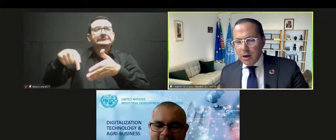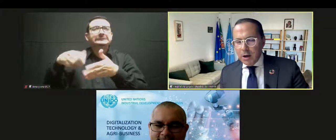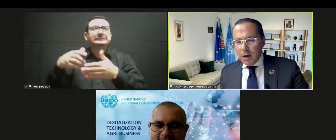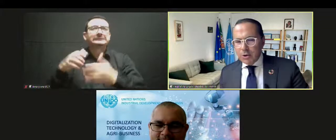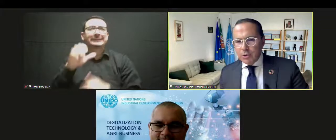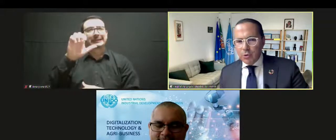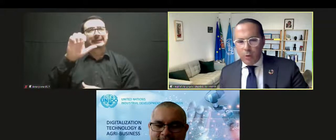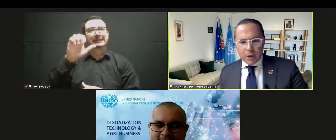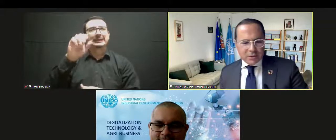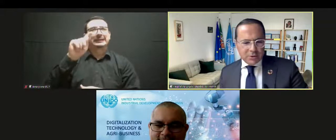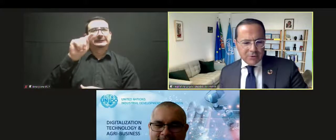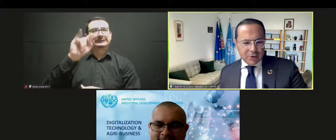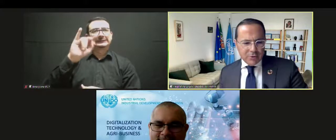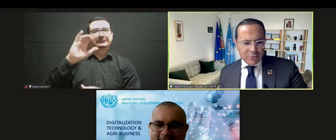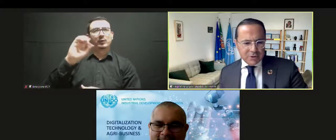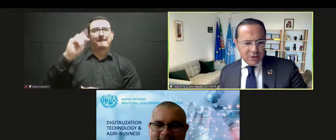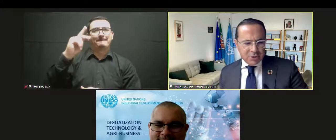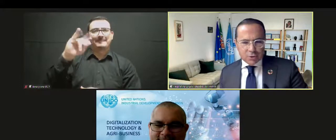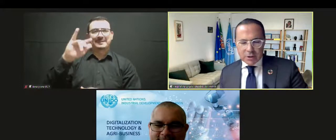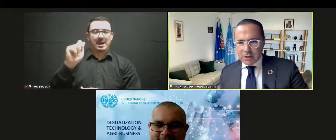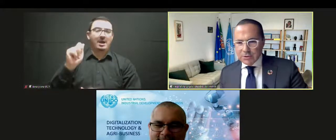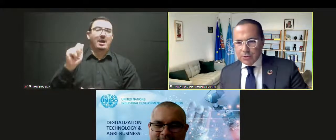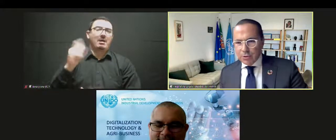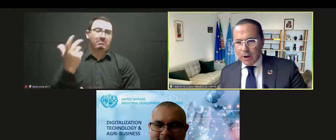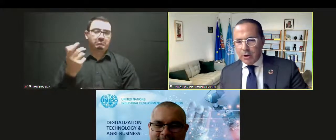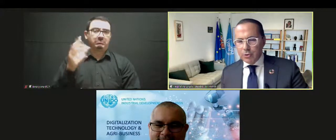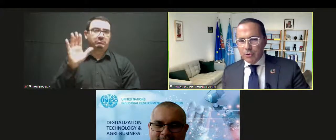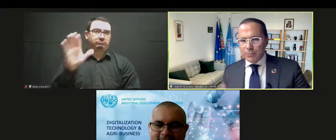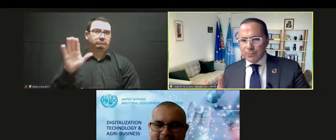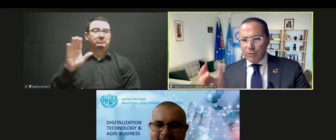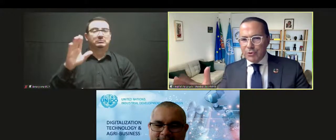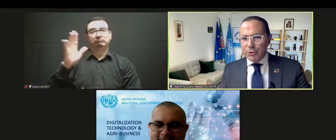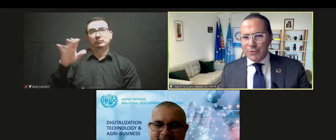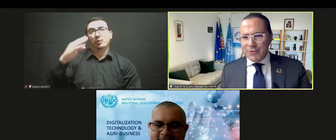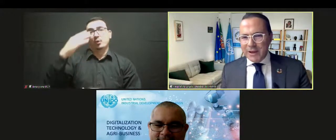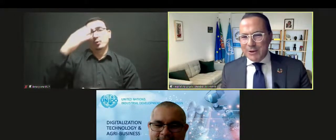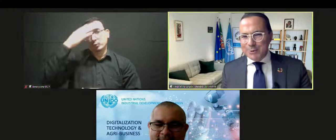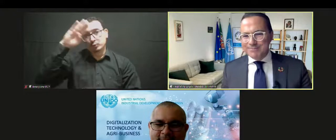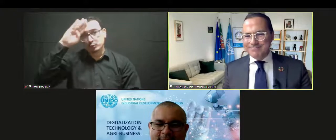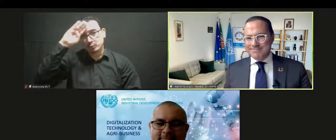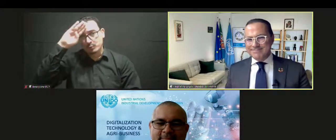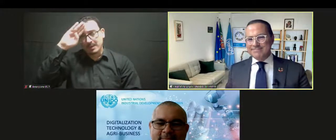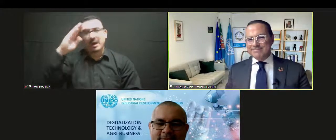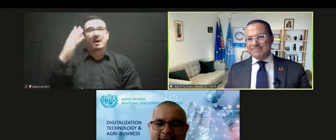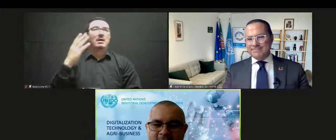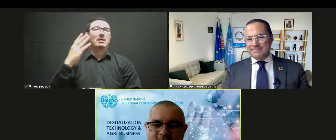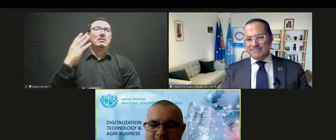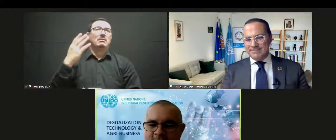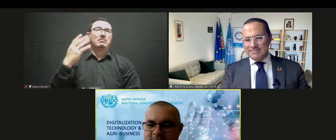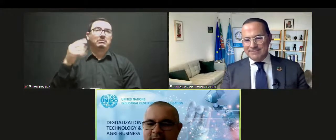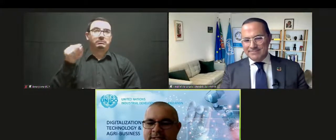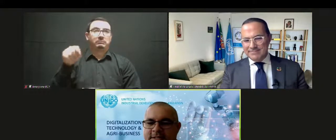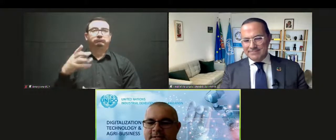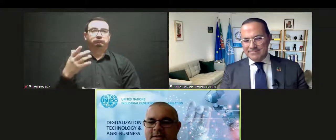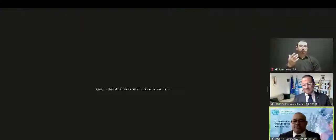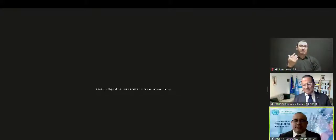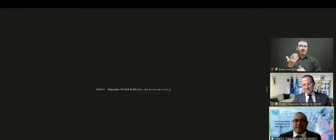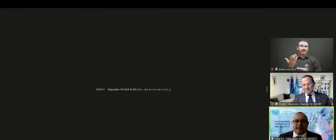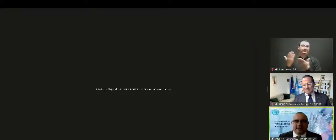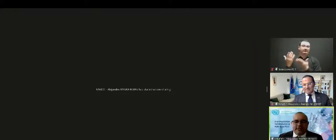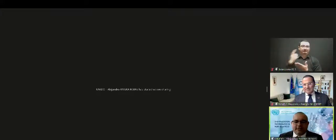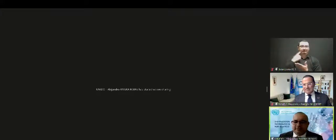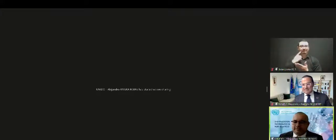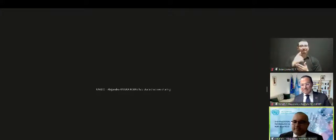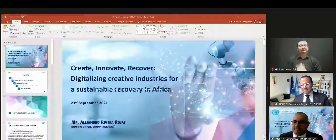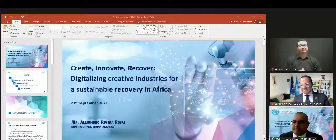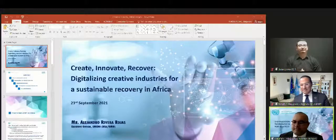UNIDO worked in the field of music industry. So, Alejandro, over to you. Thank you. Thank you very much, Patrick. will share